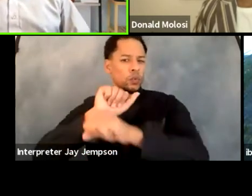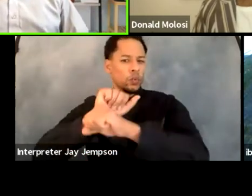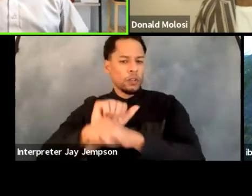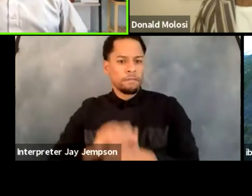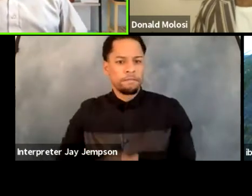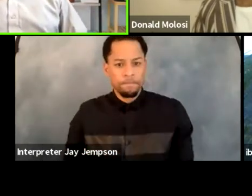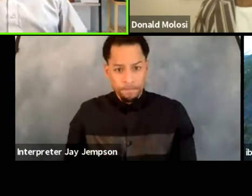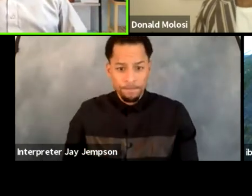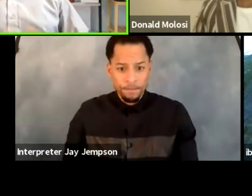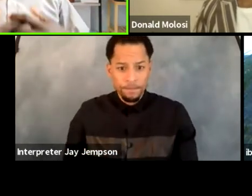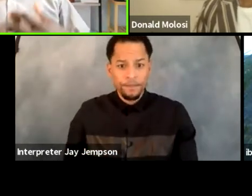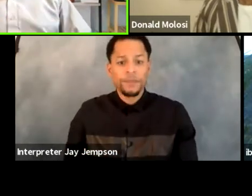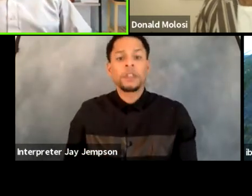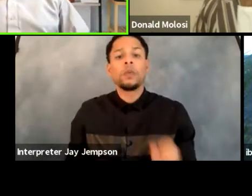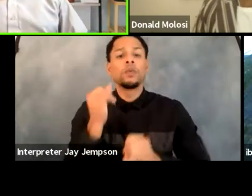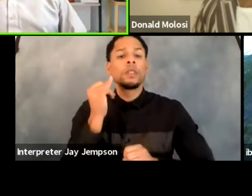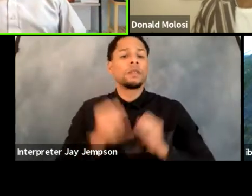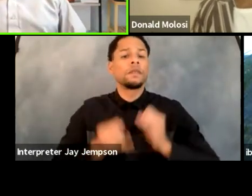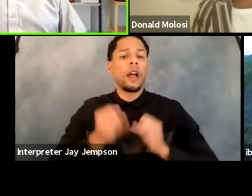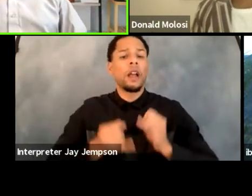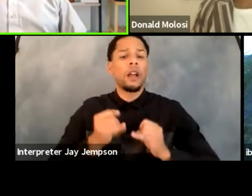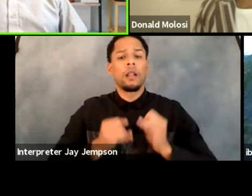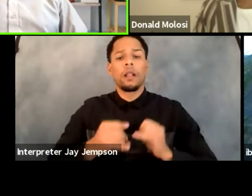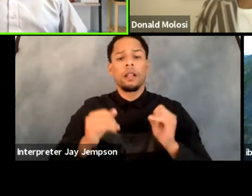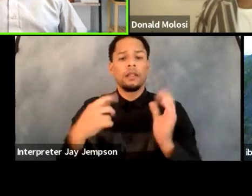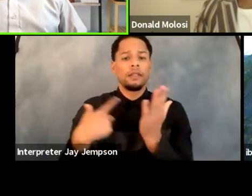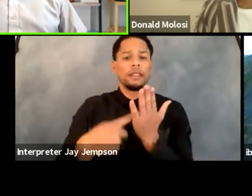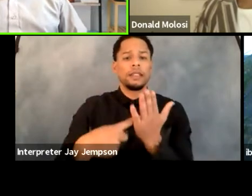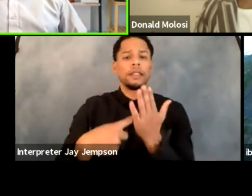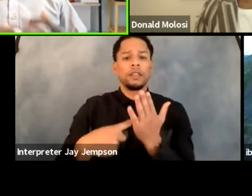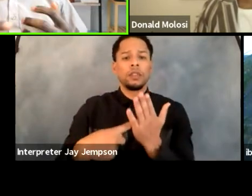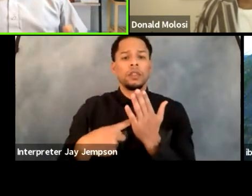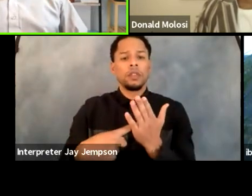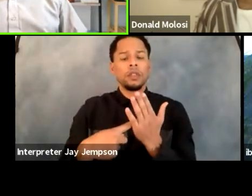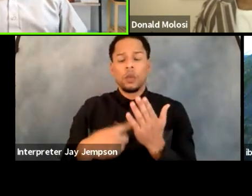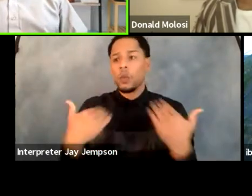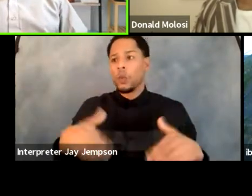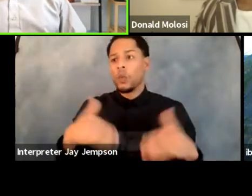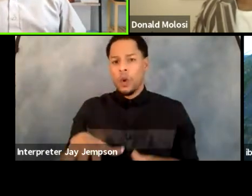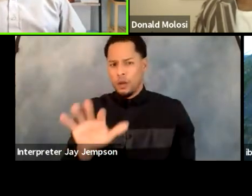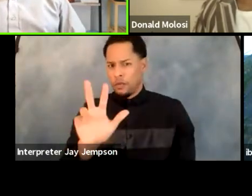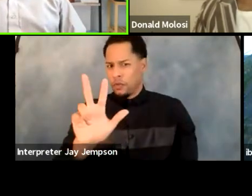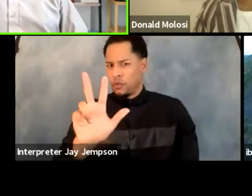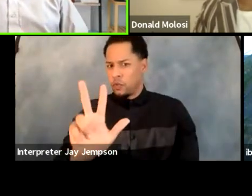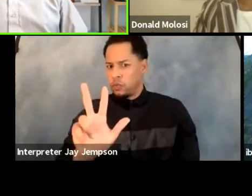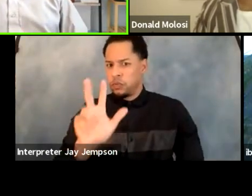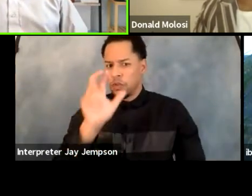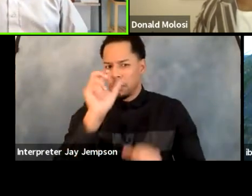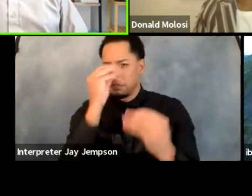really amazed and really privileged to have three theater practitioners,